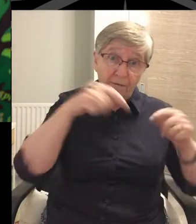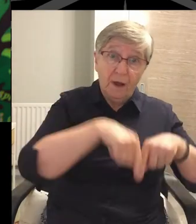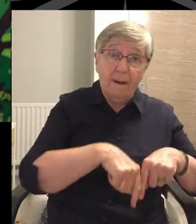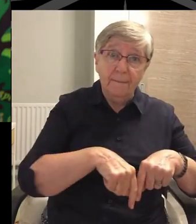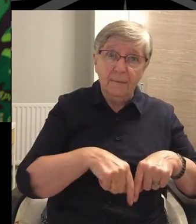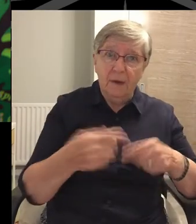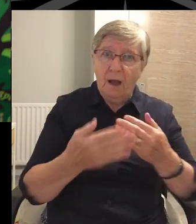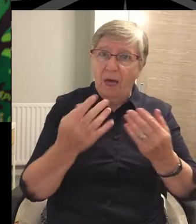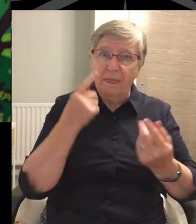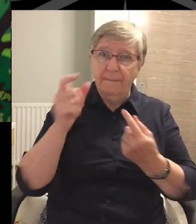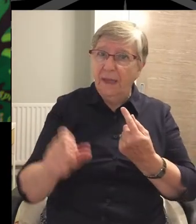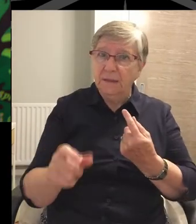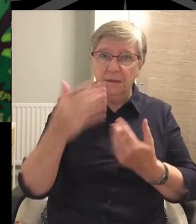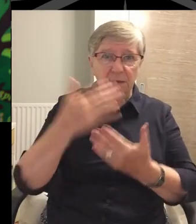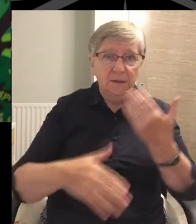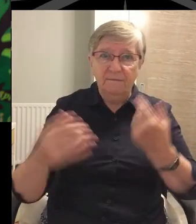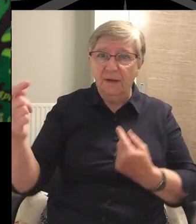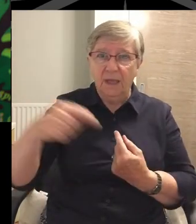person wasn't there.